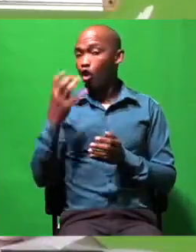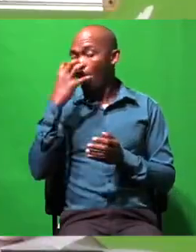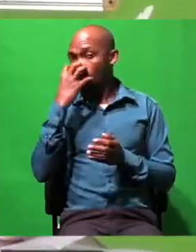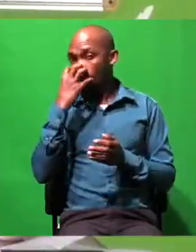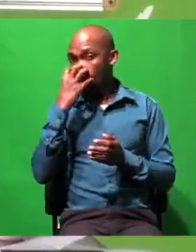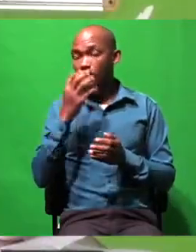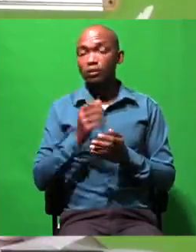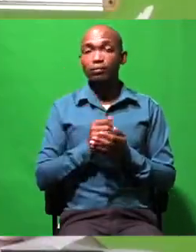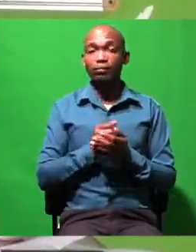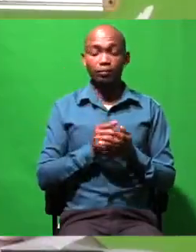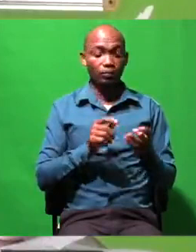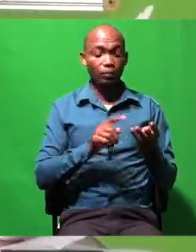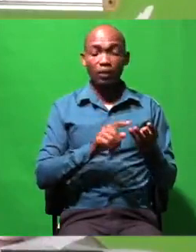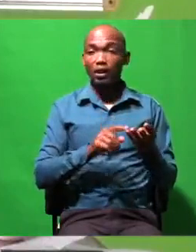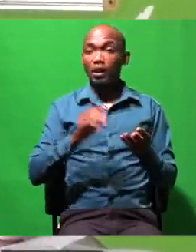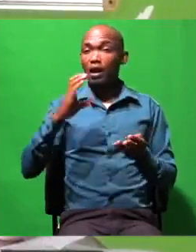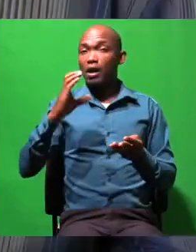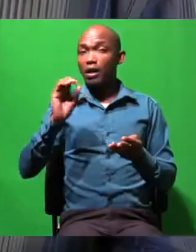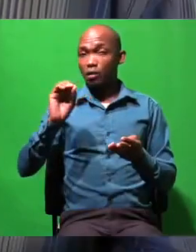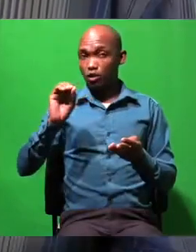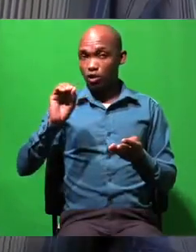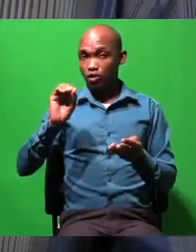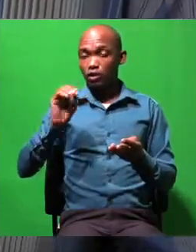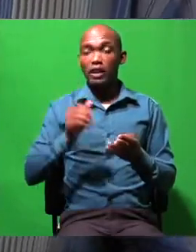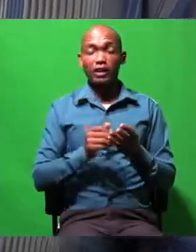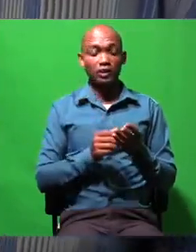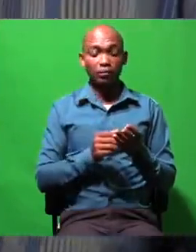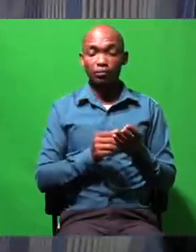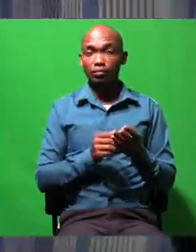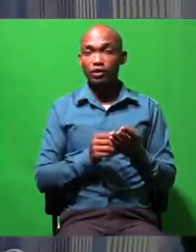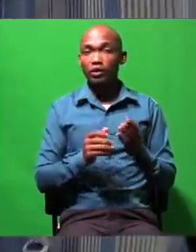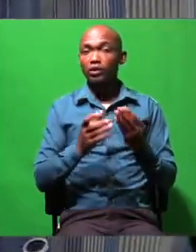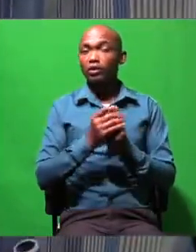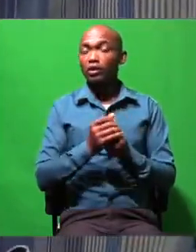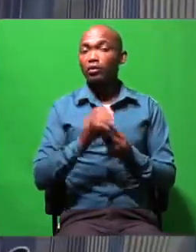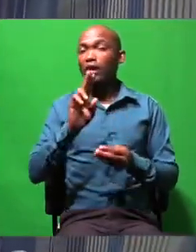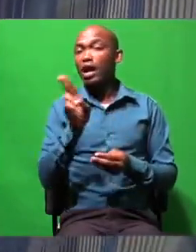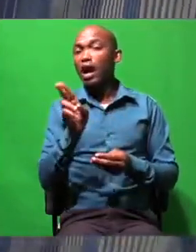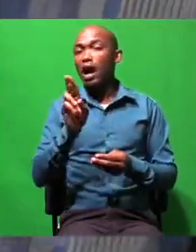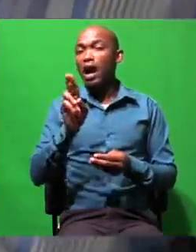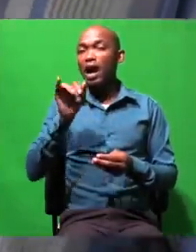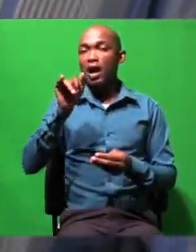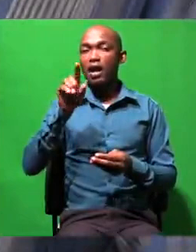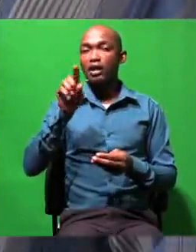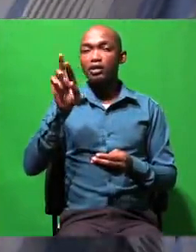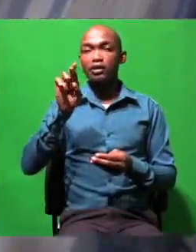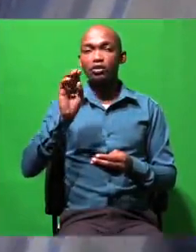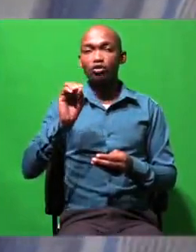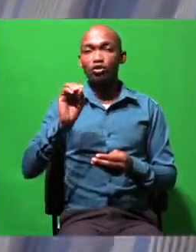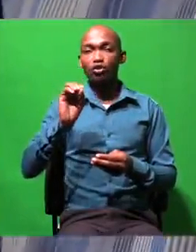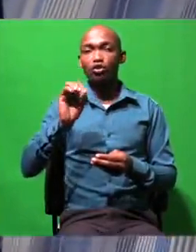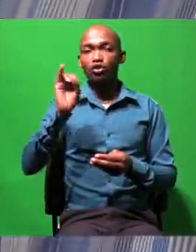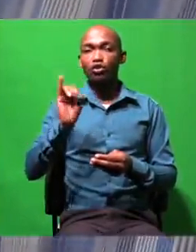oxygen, carbon dioxide, nitrogen, and others. So